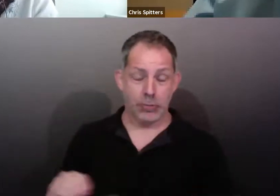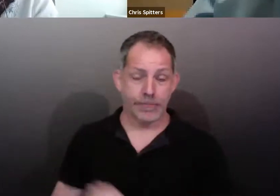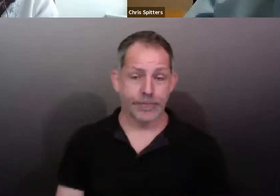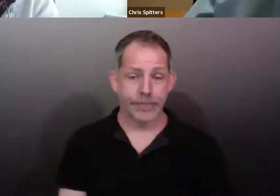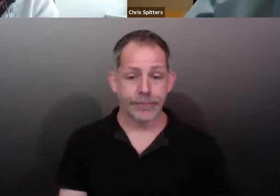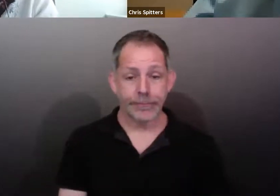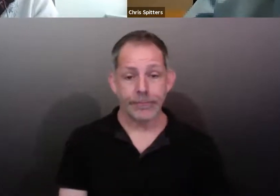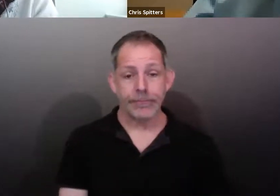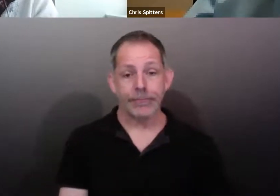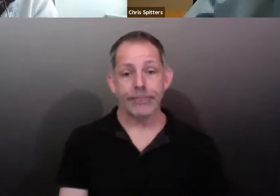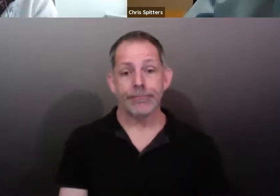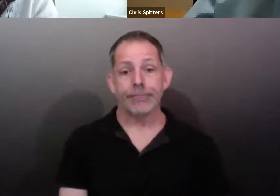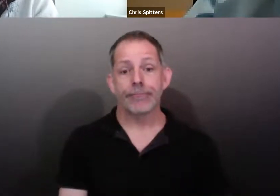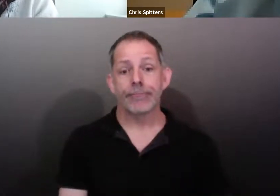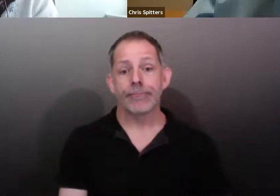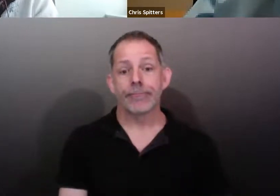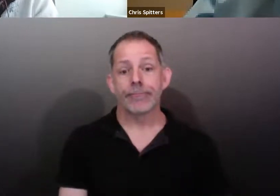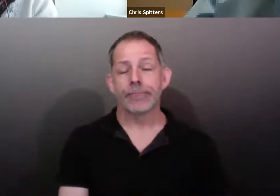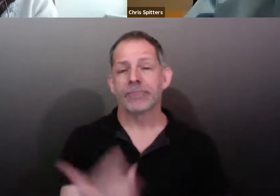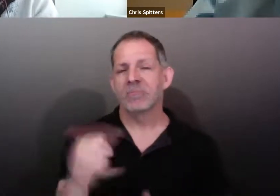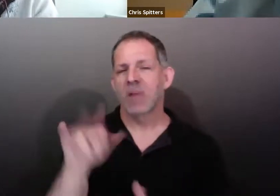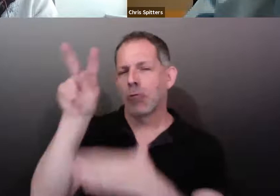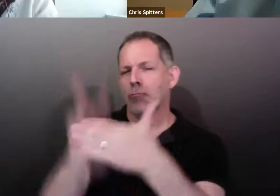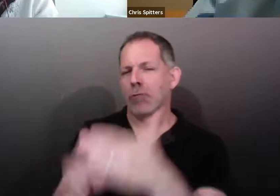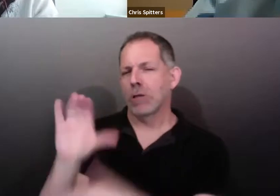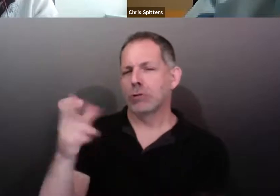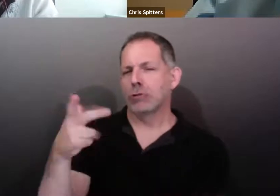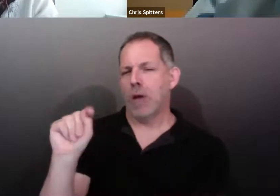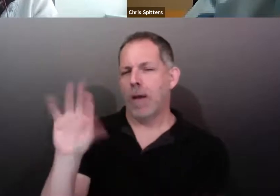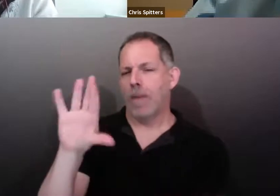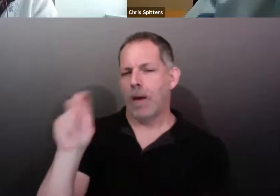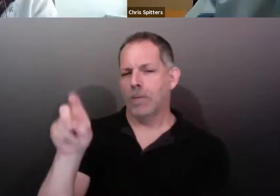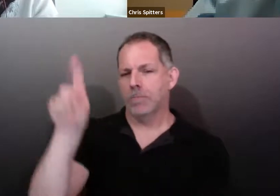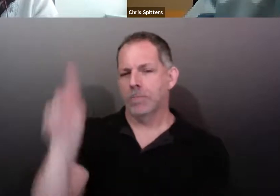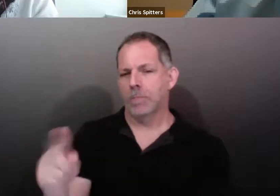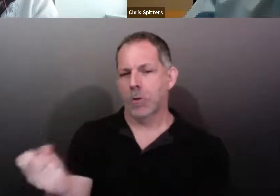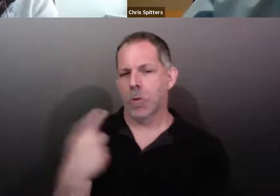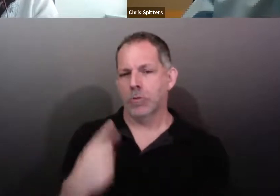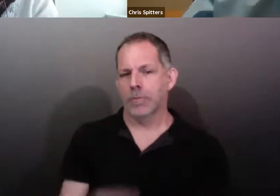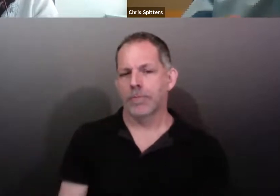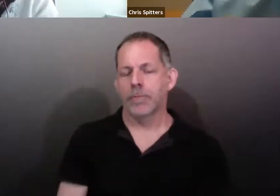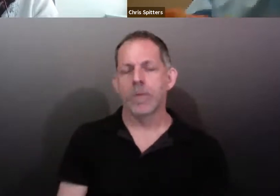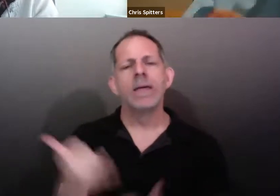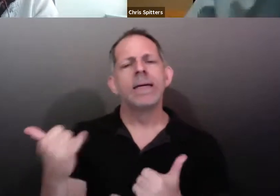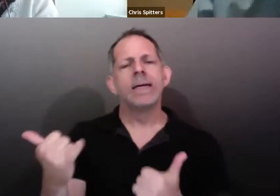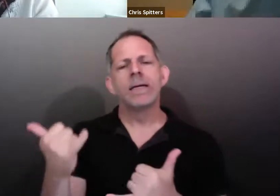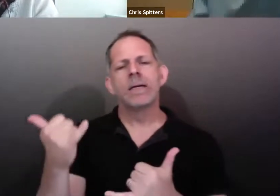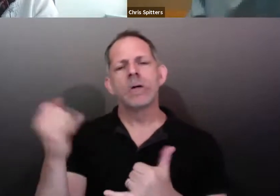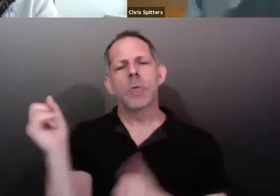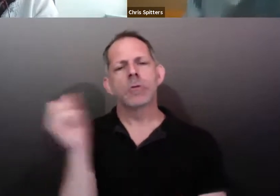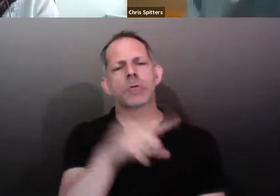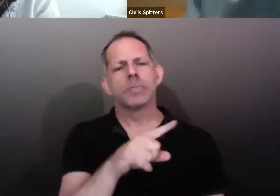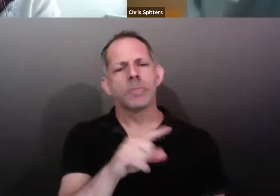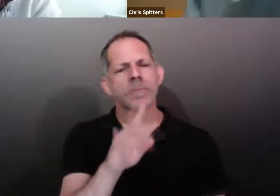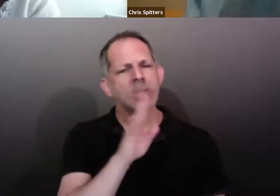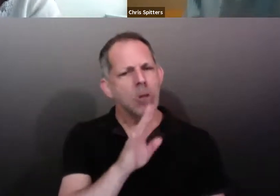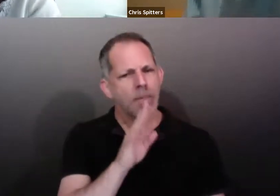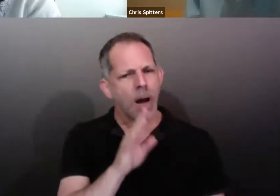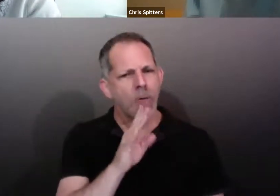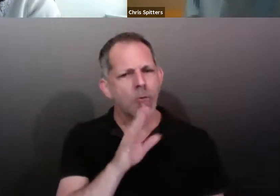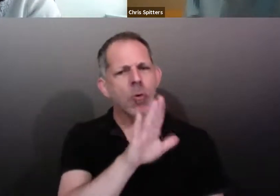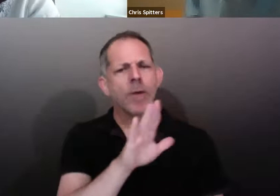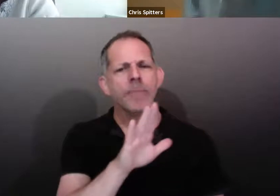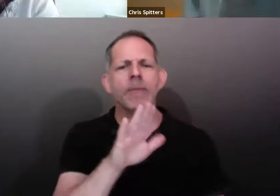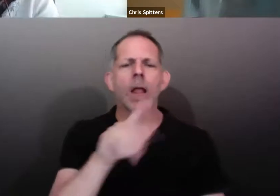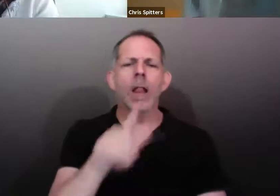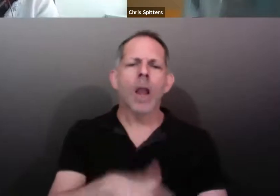Can I talk about the outbreaks at adult family homes, long-term care? Are these similar to what we've consistently been seeing, or